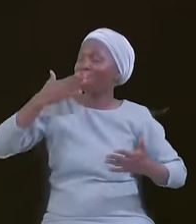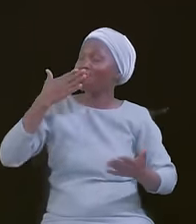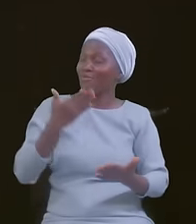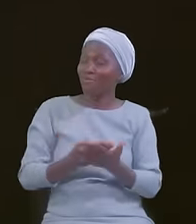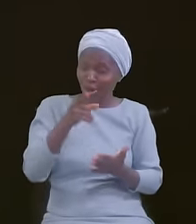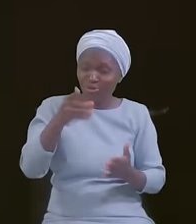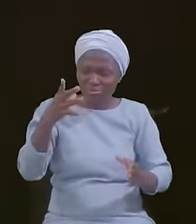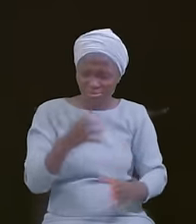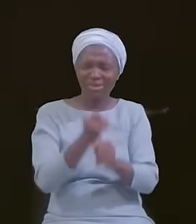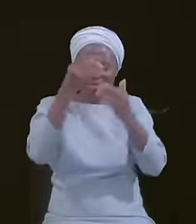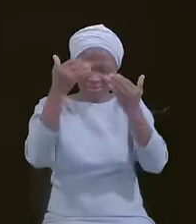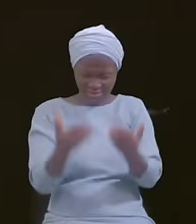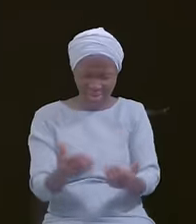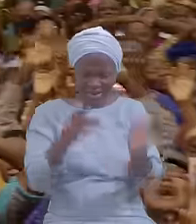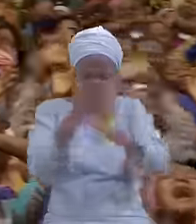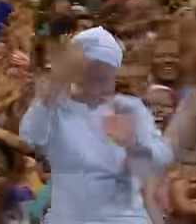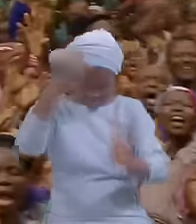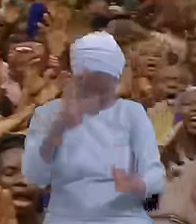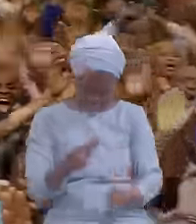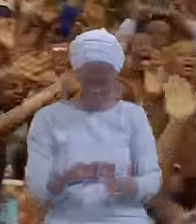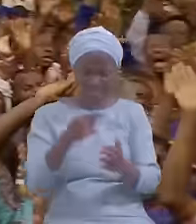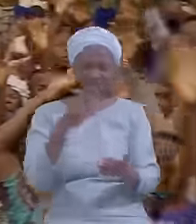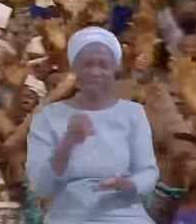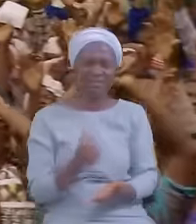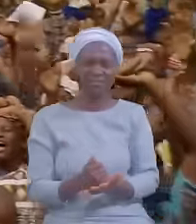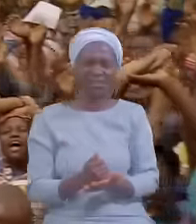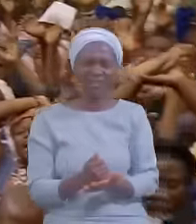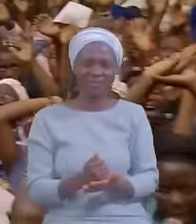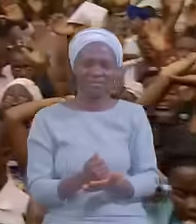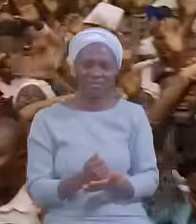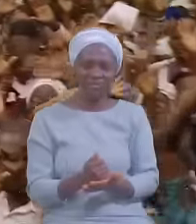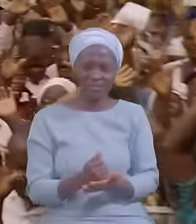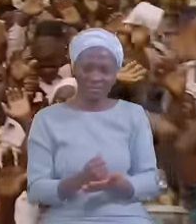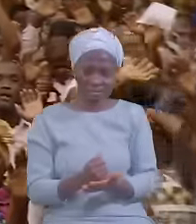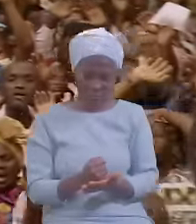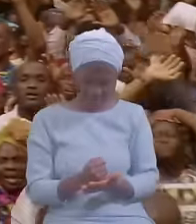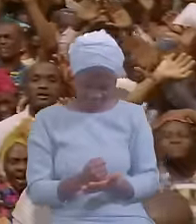got it now in Jesus' name.